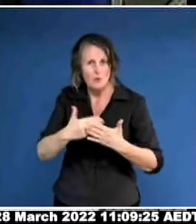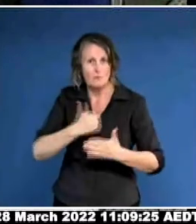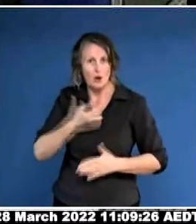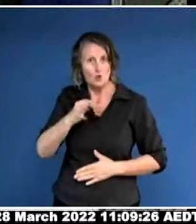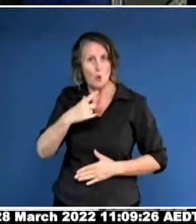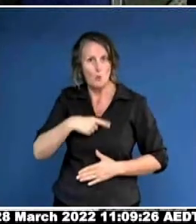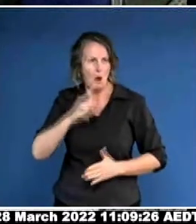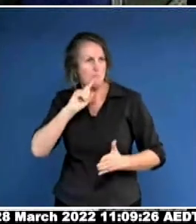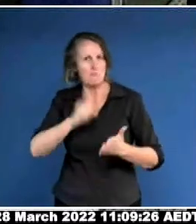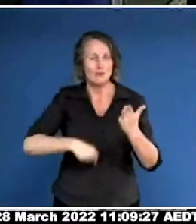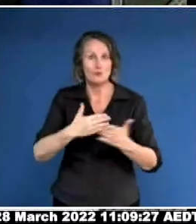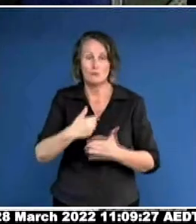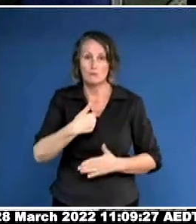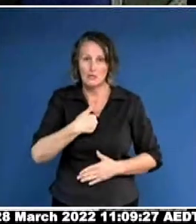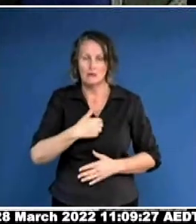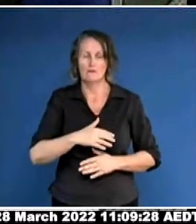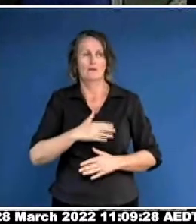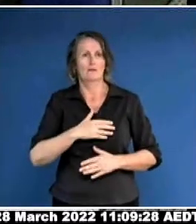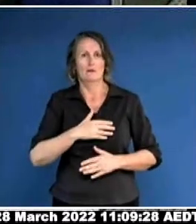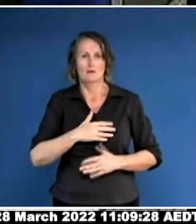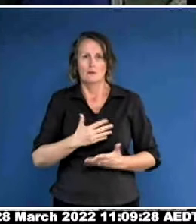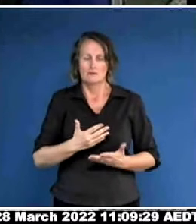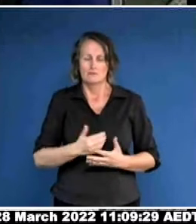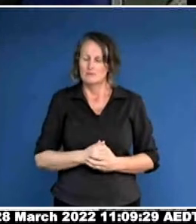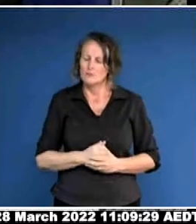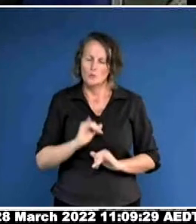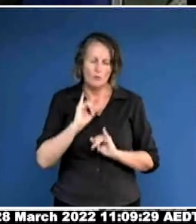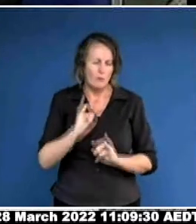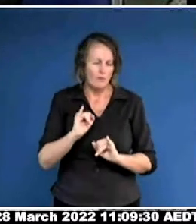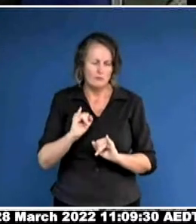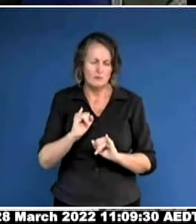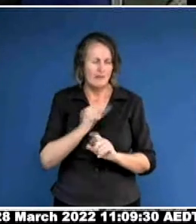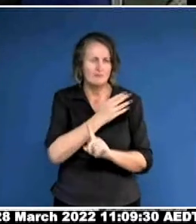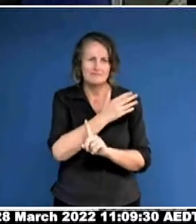There were so many rapes and physical assaults. It was awful.